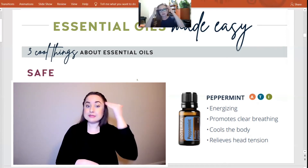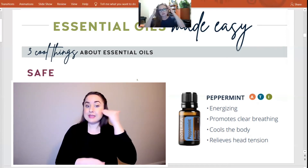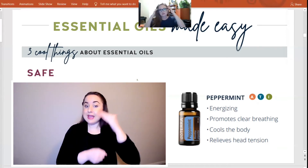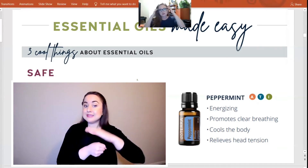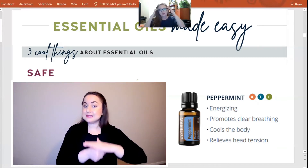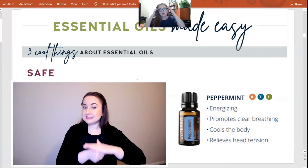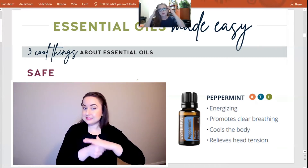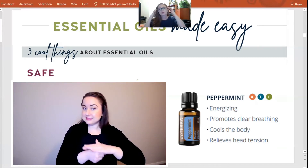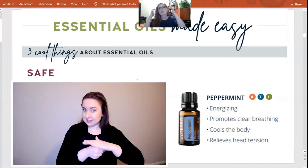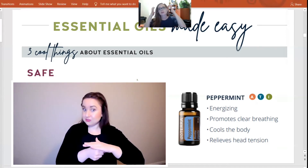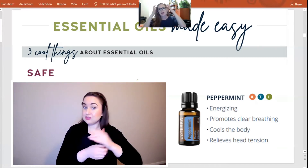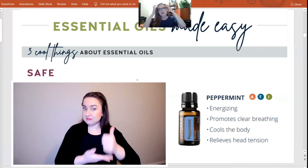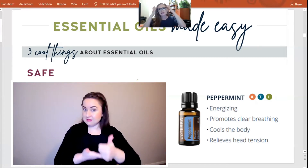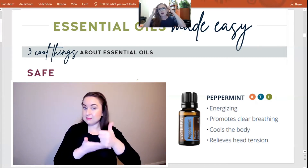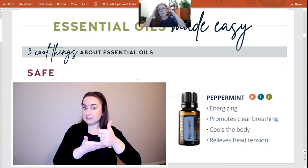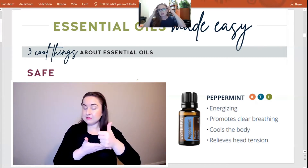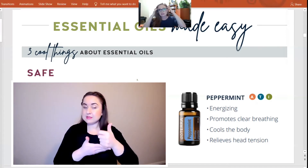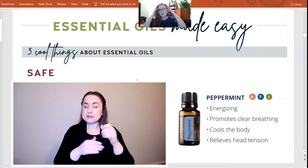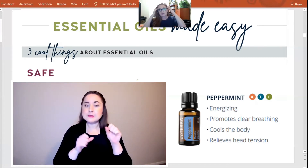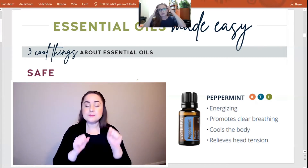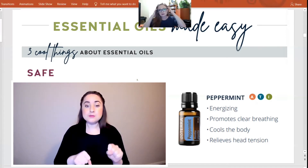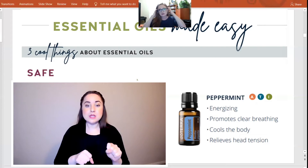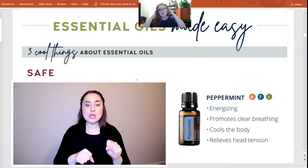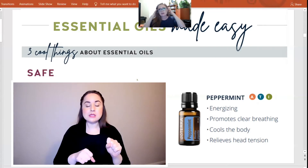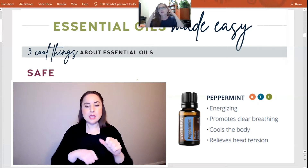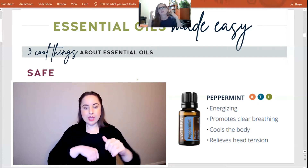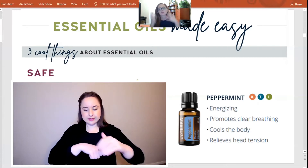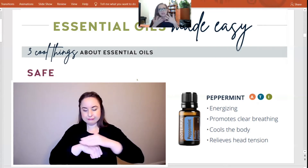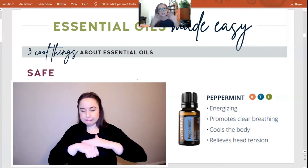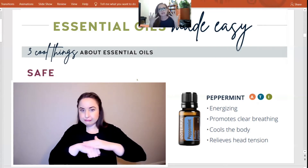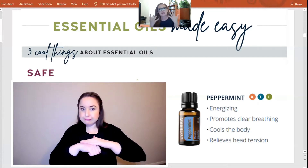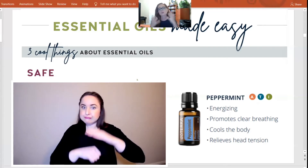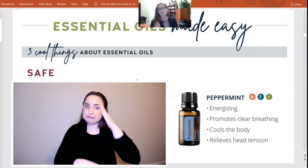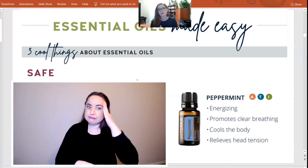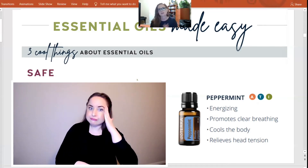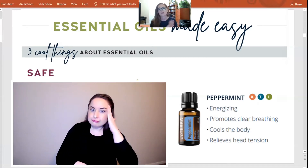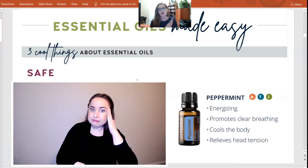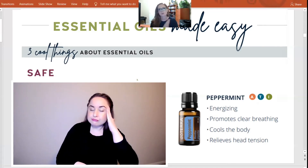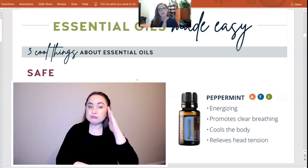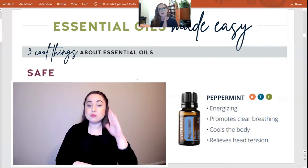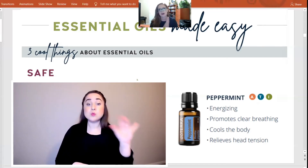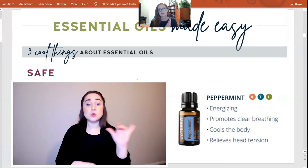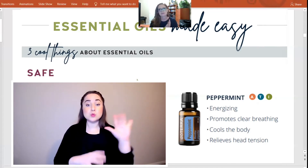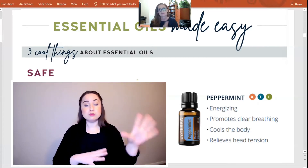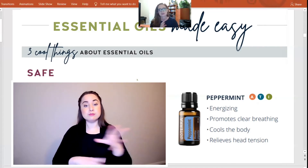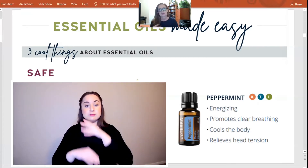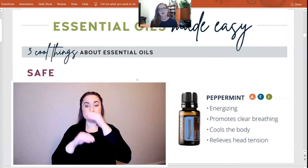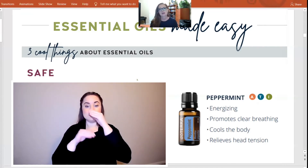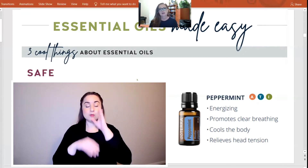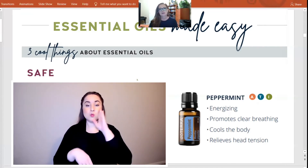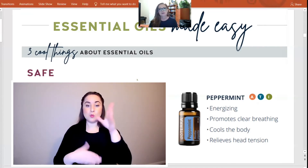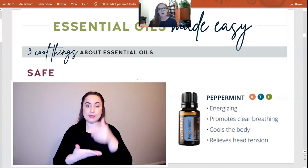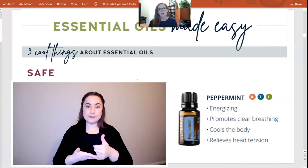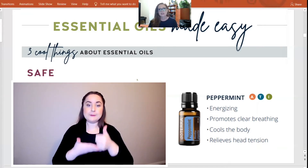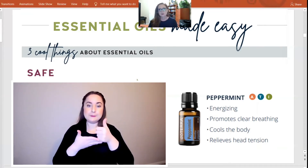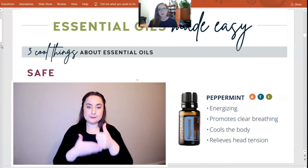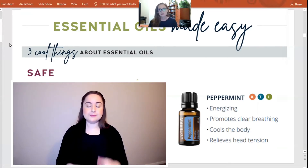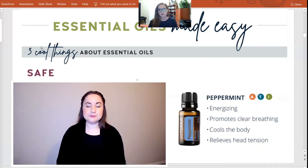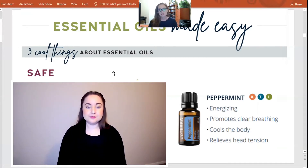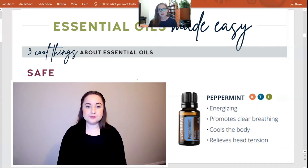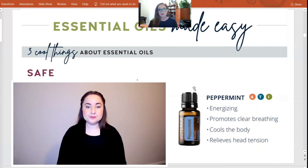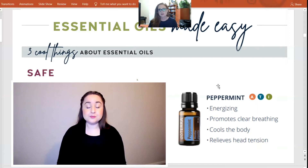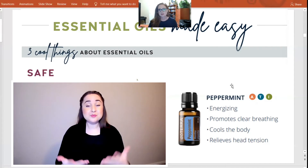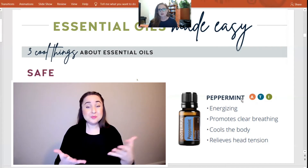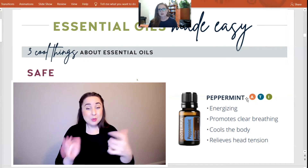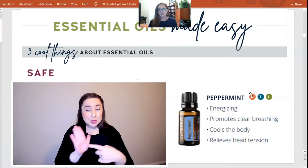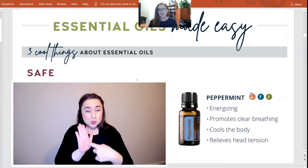tension. So you can apply it topically here. Breathing it in will also help with that. So I do want